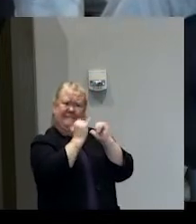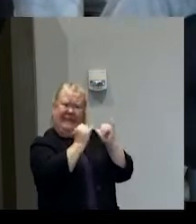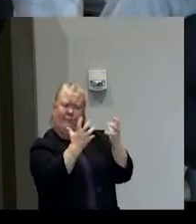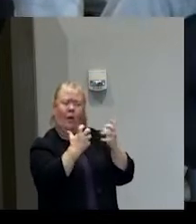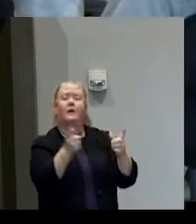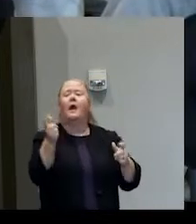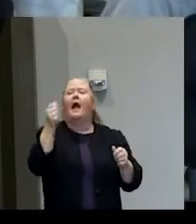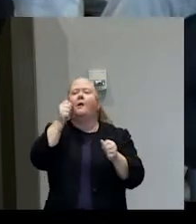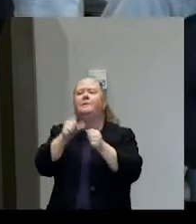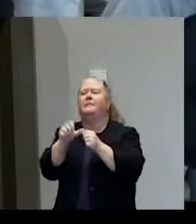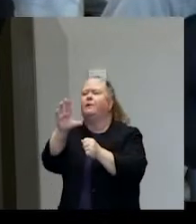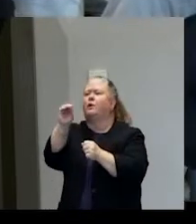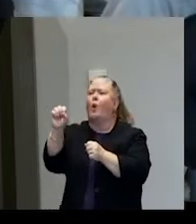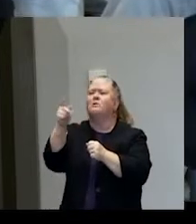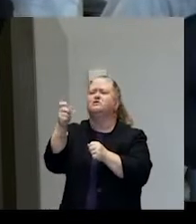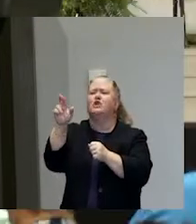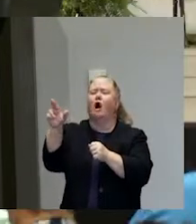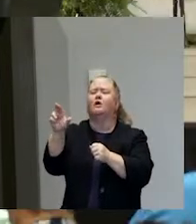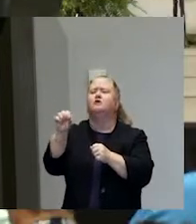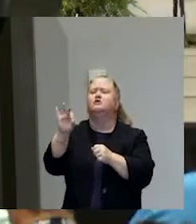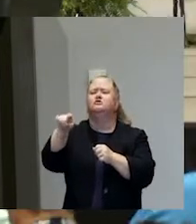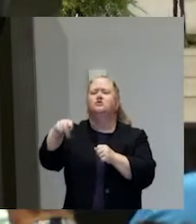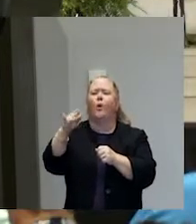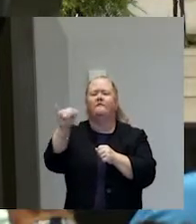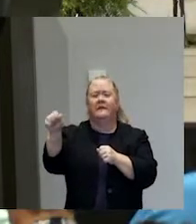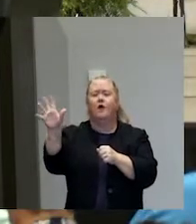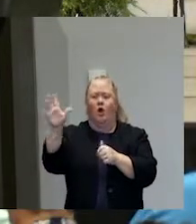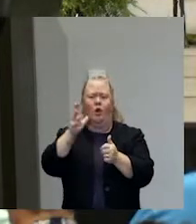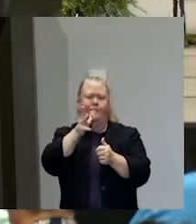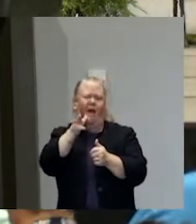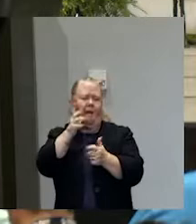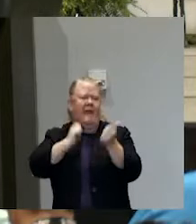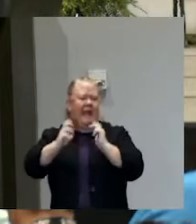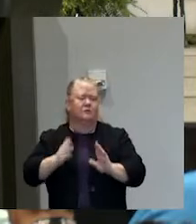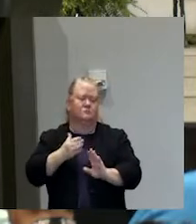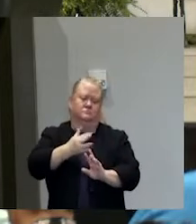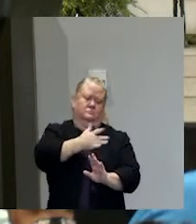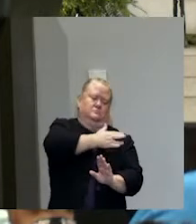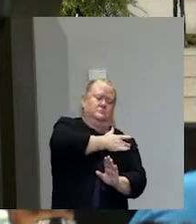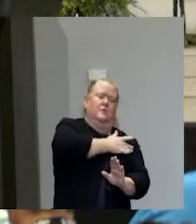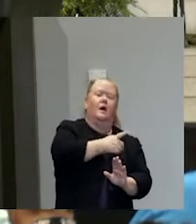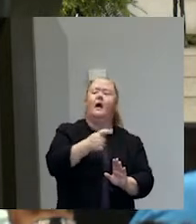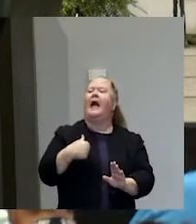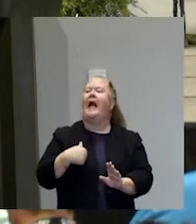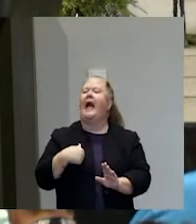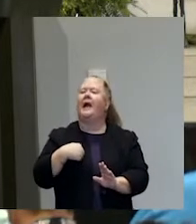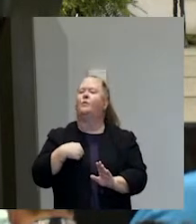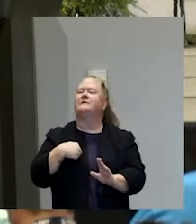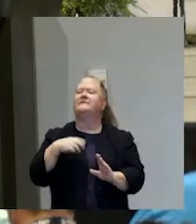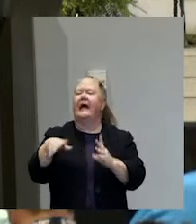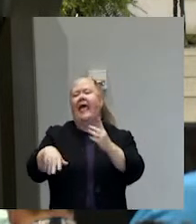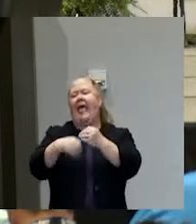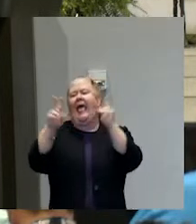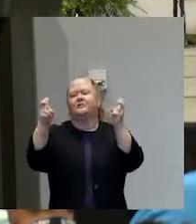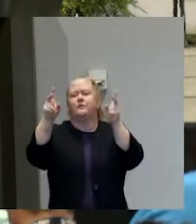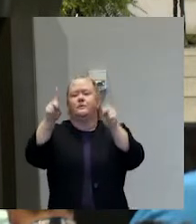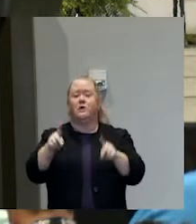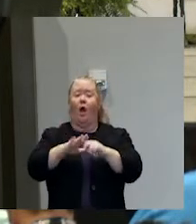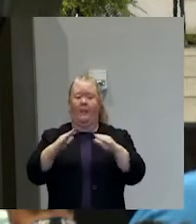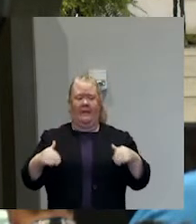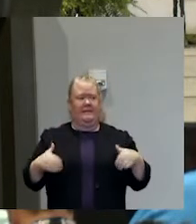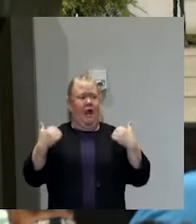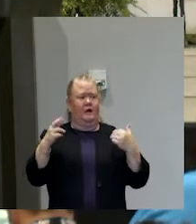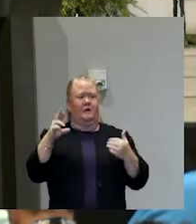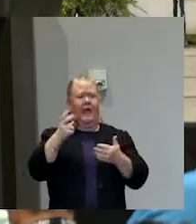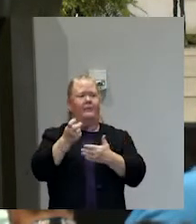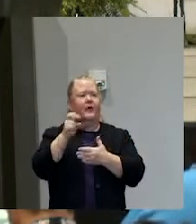co-stars, Sosie, her mom is an actress, so coincidentally, years before, we worked with her. Yeah, I was an extra on the Young and the Restless set when I